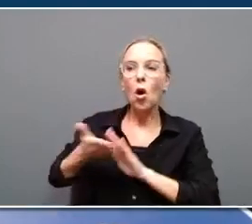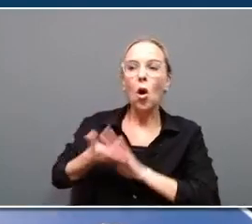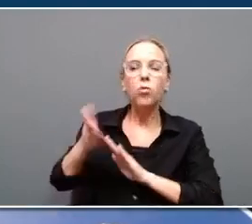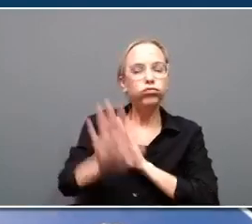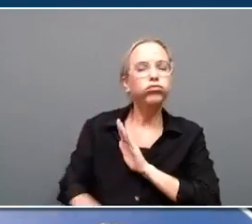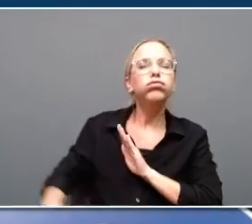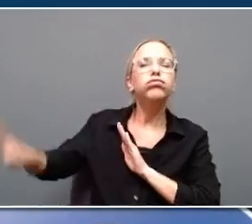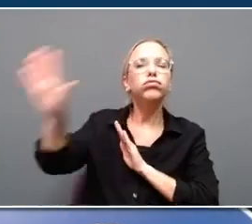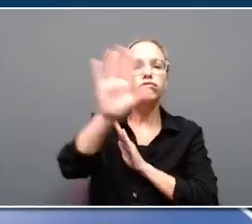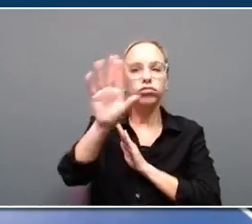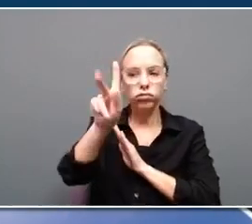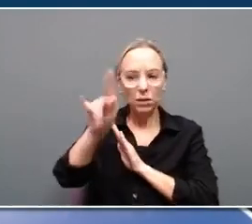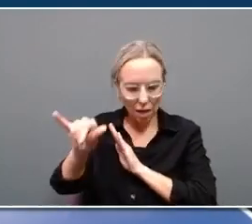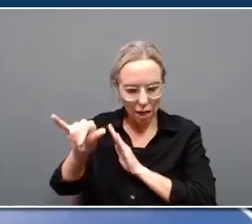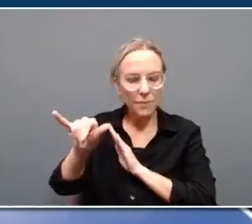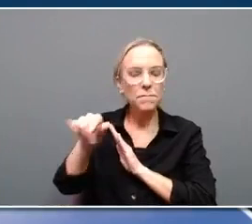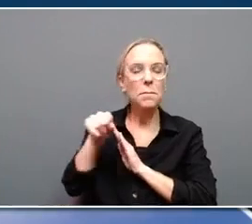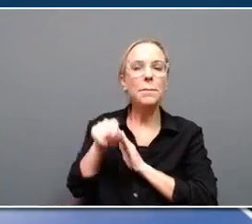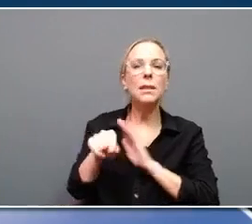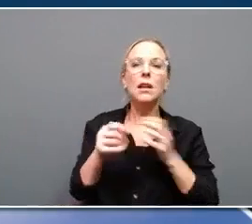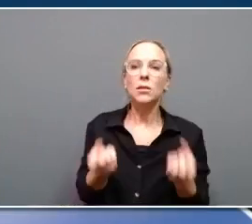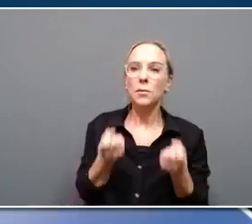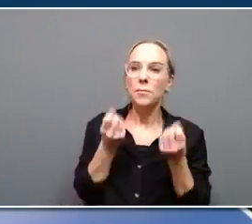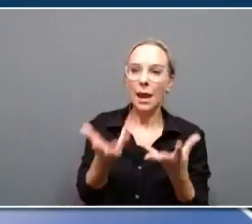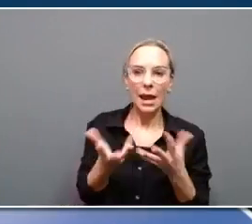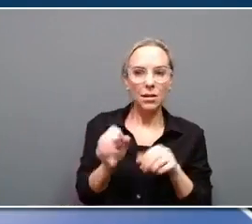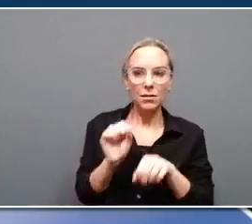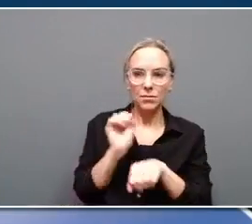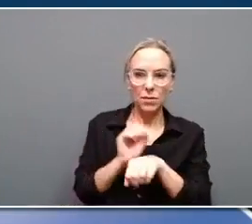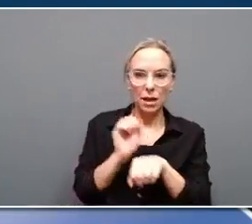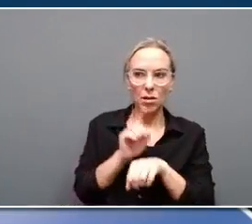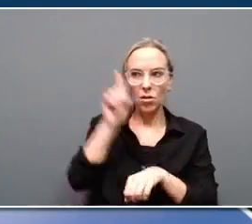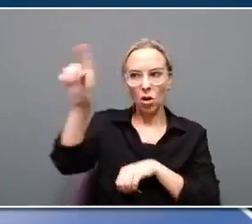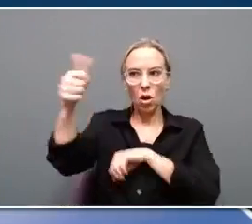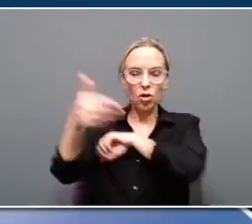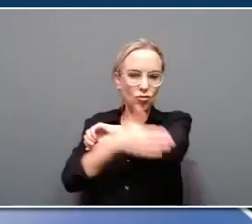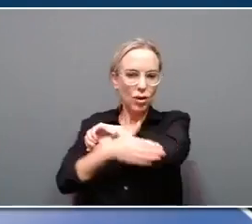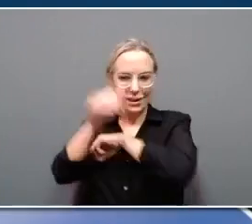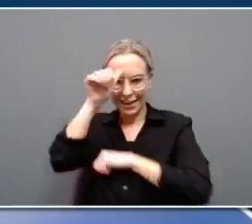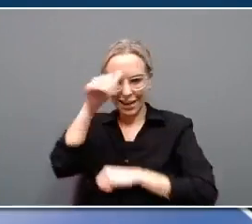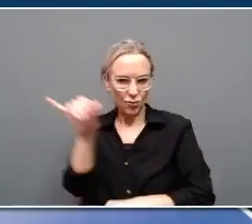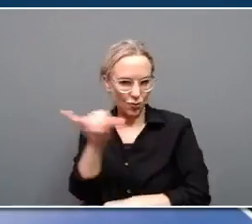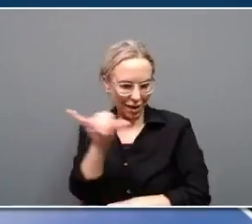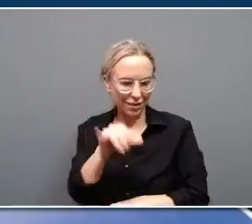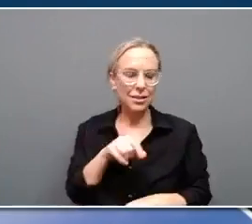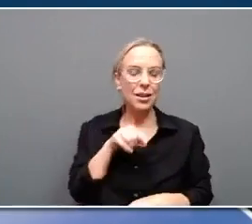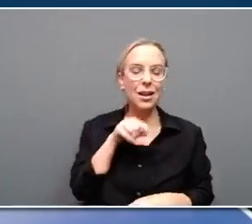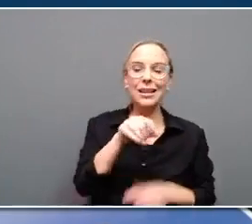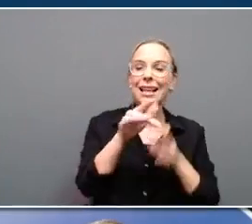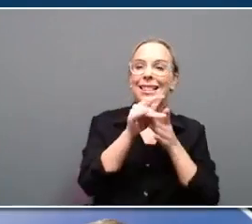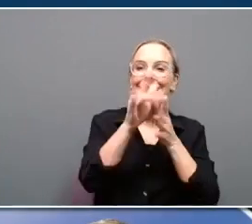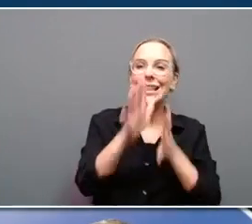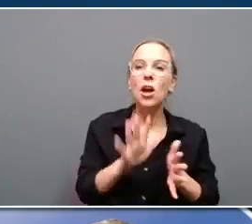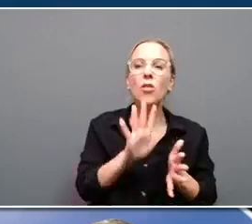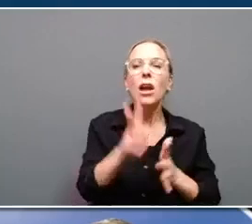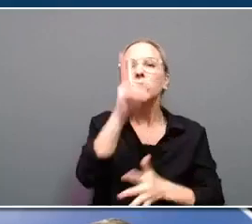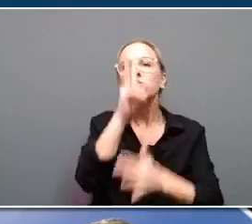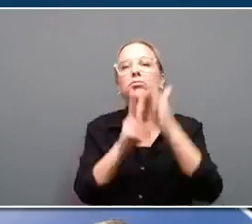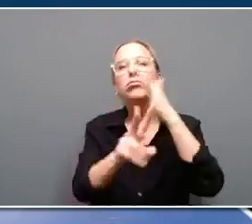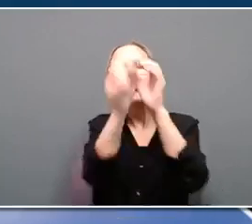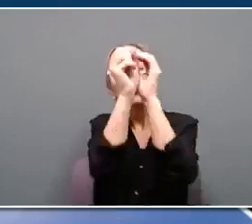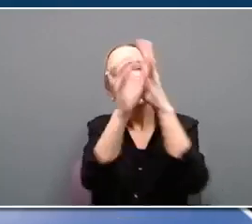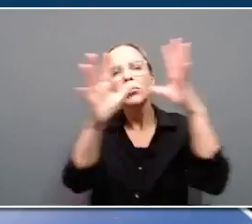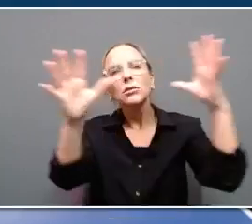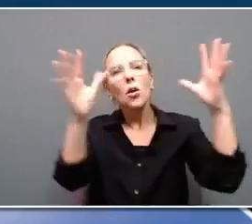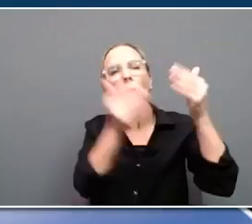large number of employees in India as well. The company's leaders have a vision for the building that goes beyond